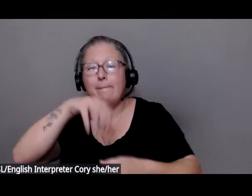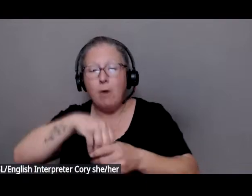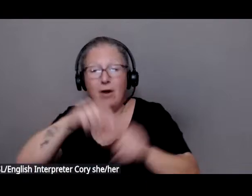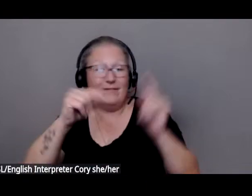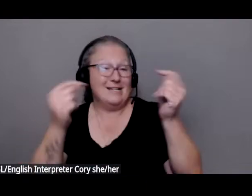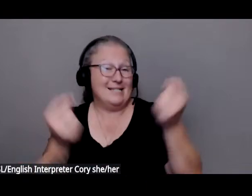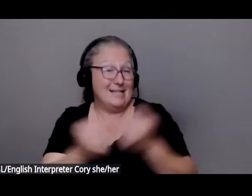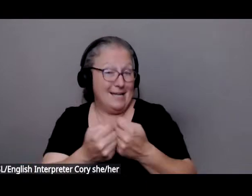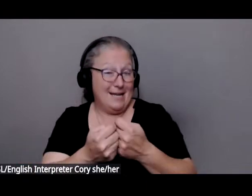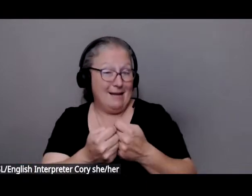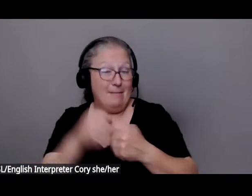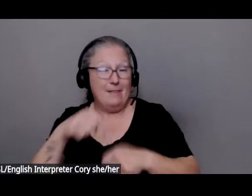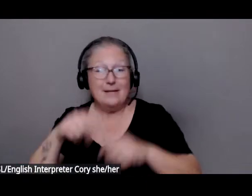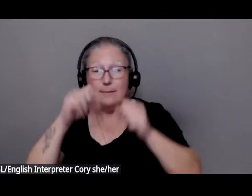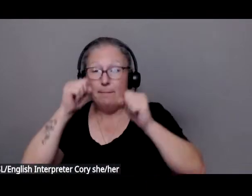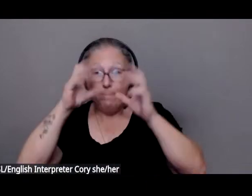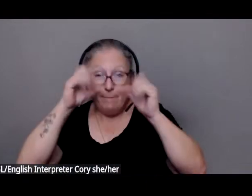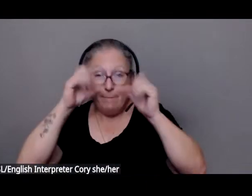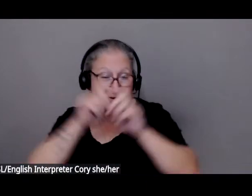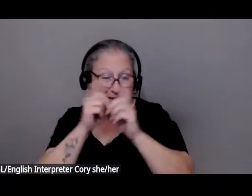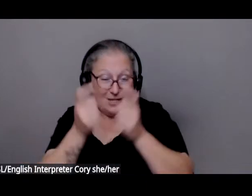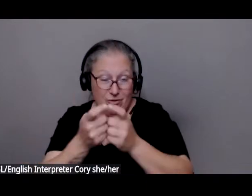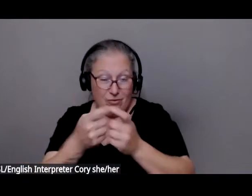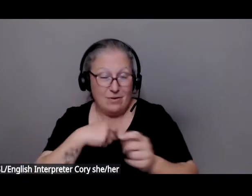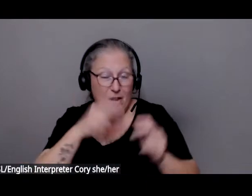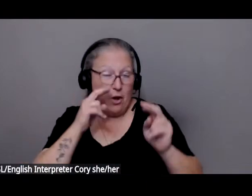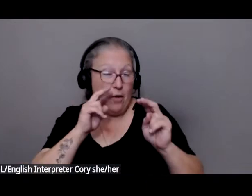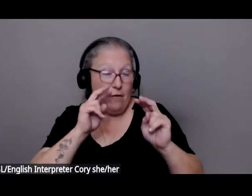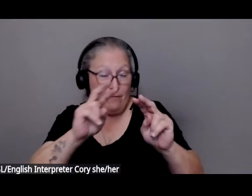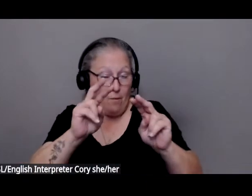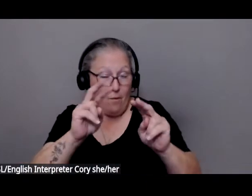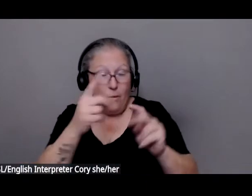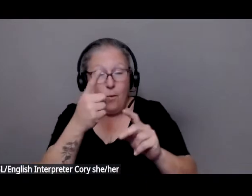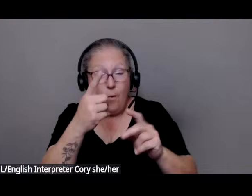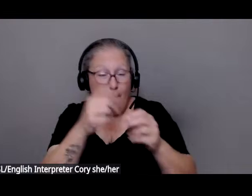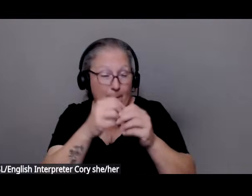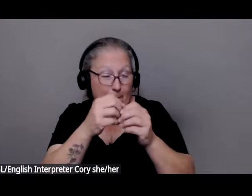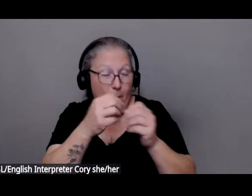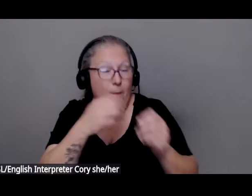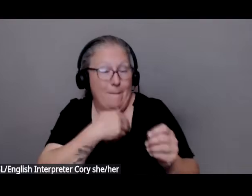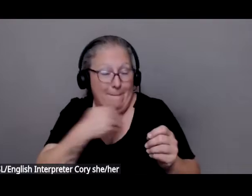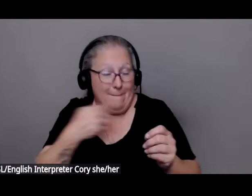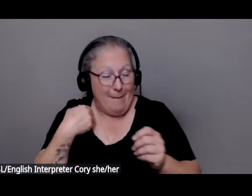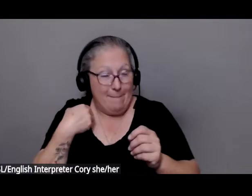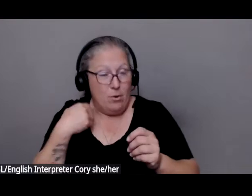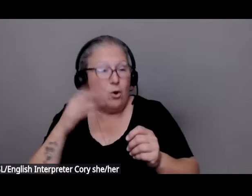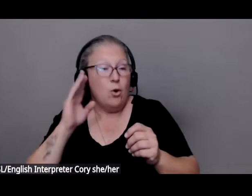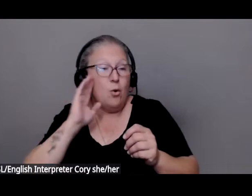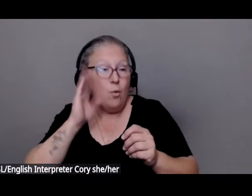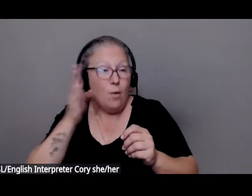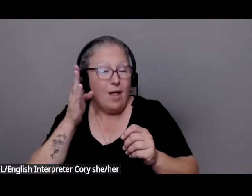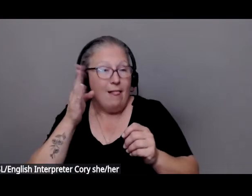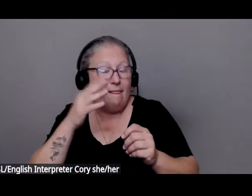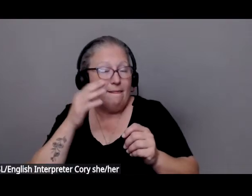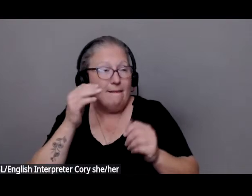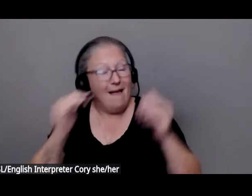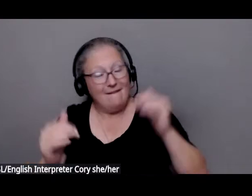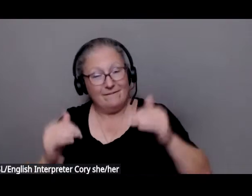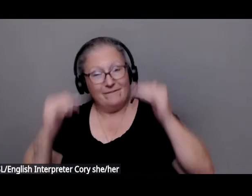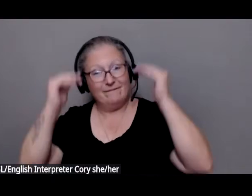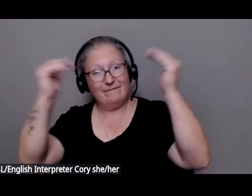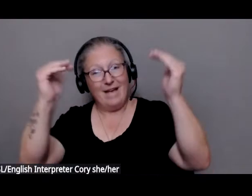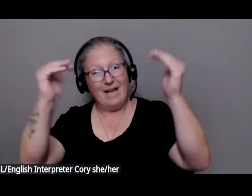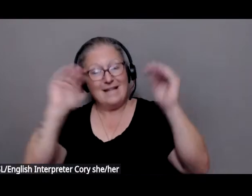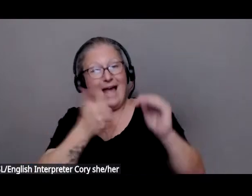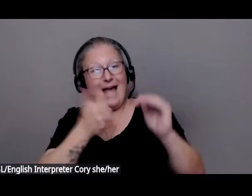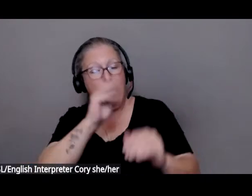team. This is an amazing district, and I look forward to being one more member that will advance the mission and